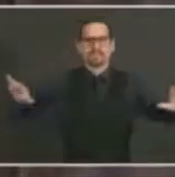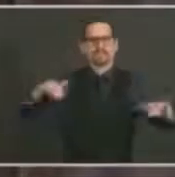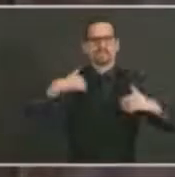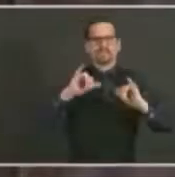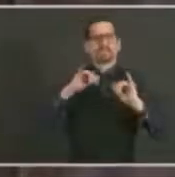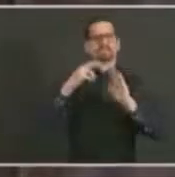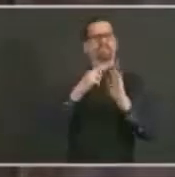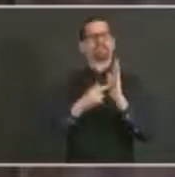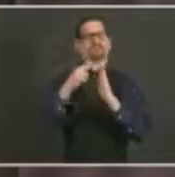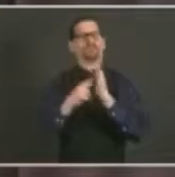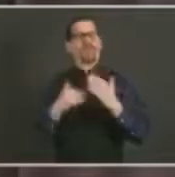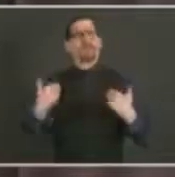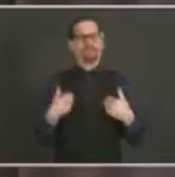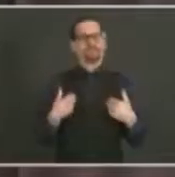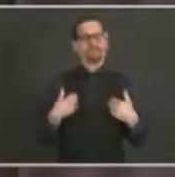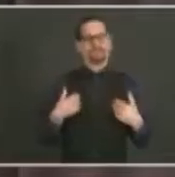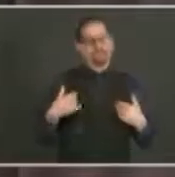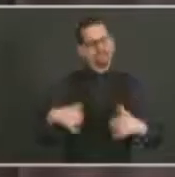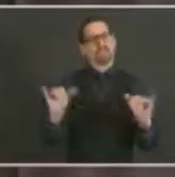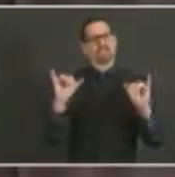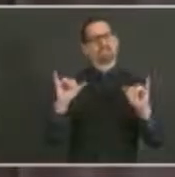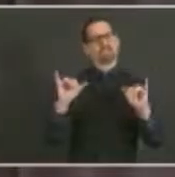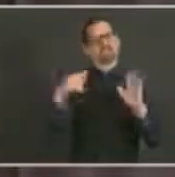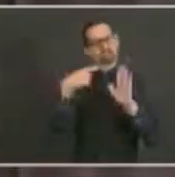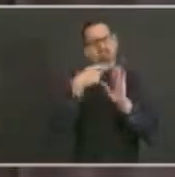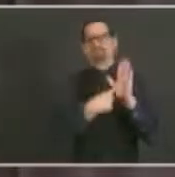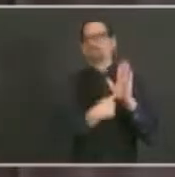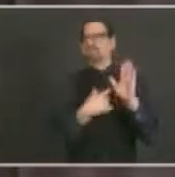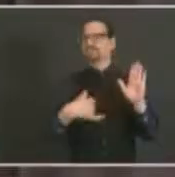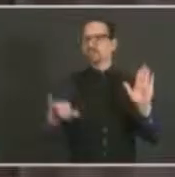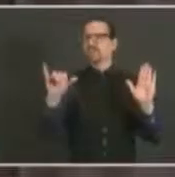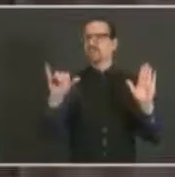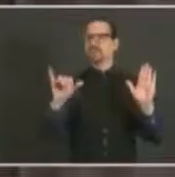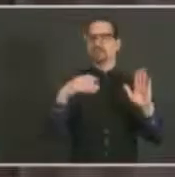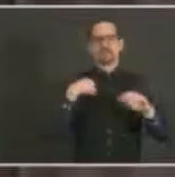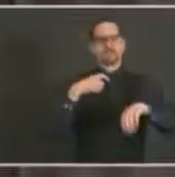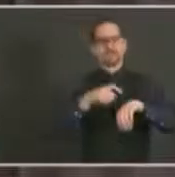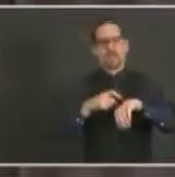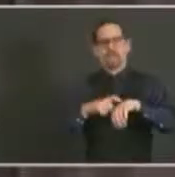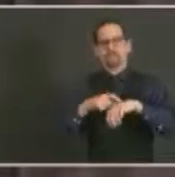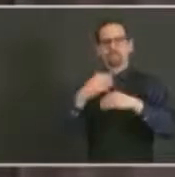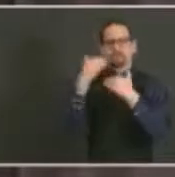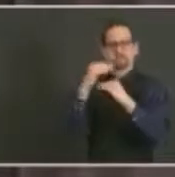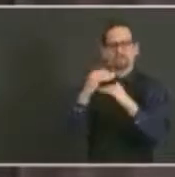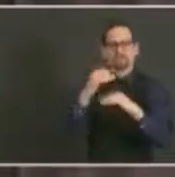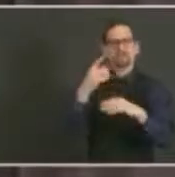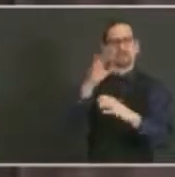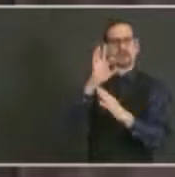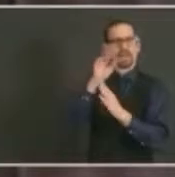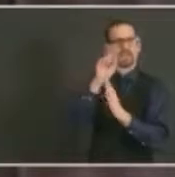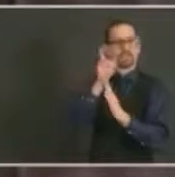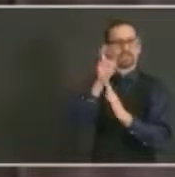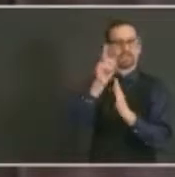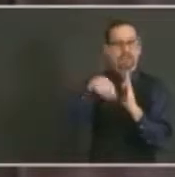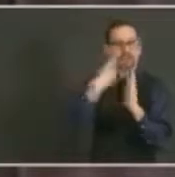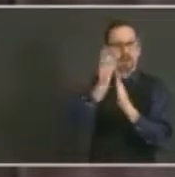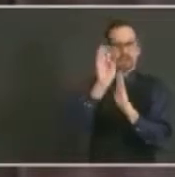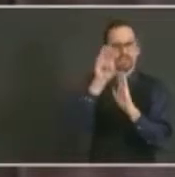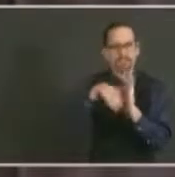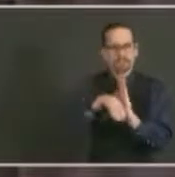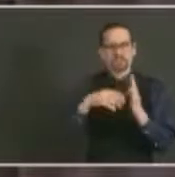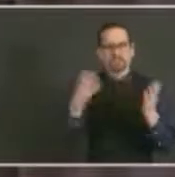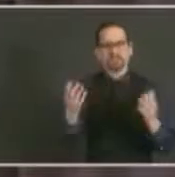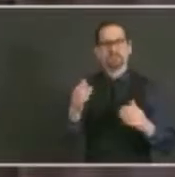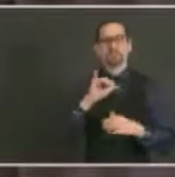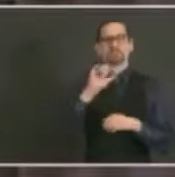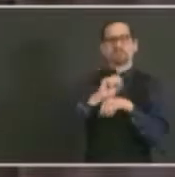time frame to 90 minutes or less, as well as working with businesses on